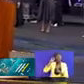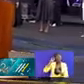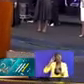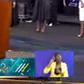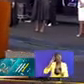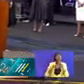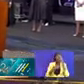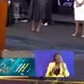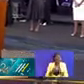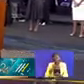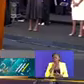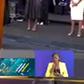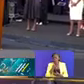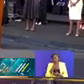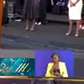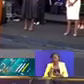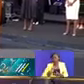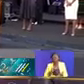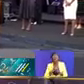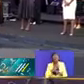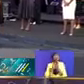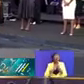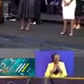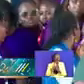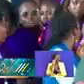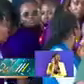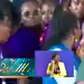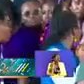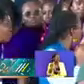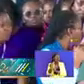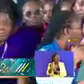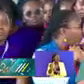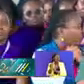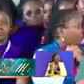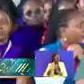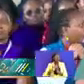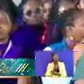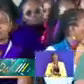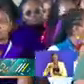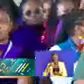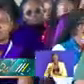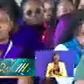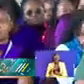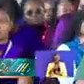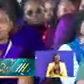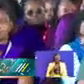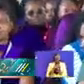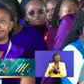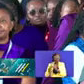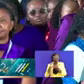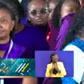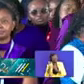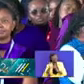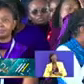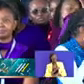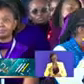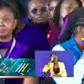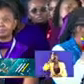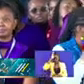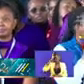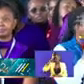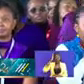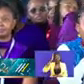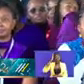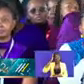honor men that have rank we will go far we refuse to insult our fathers no